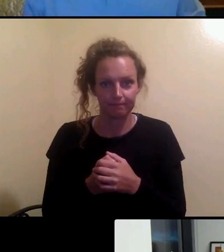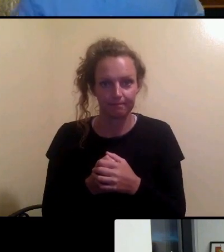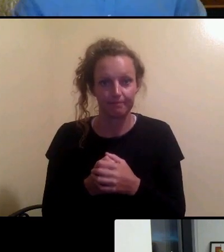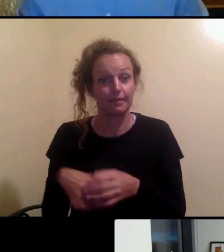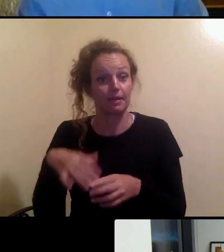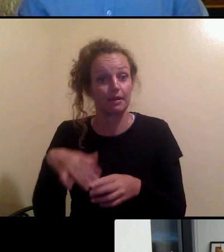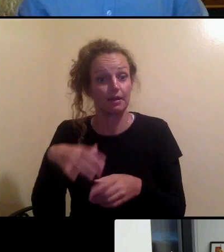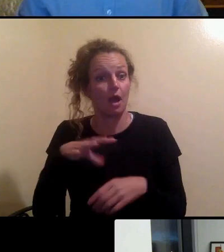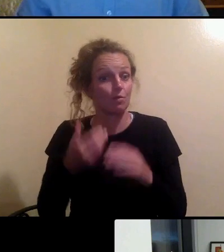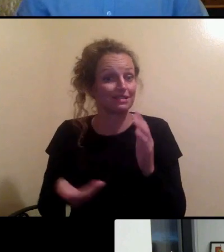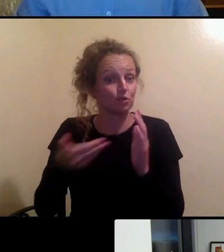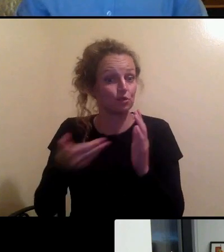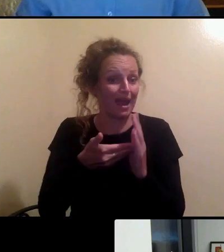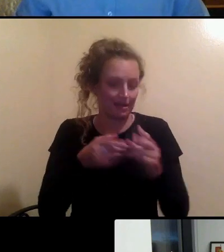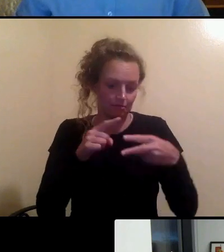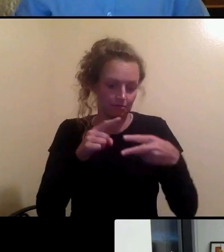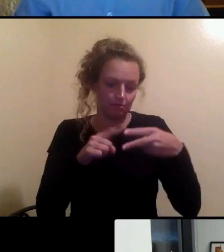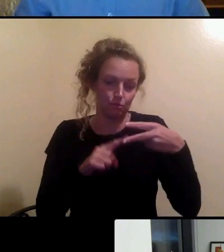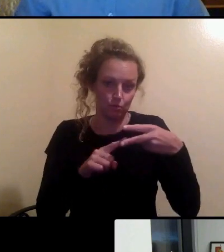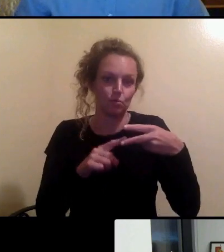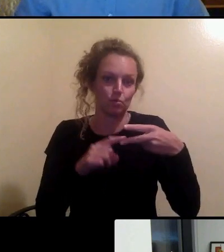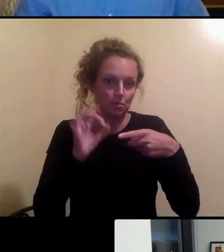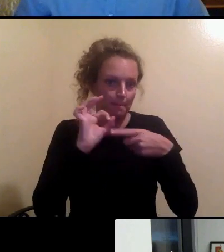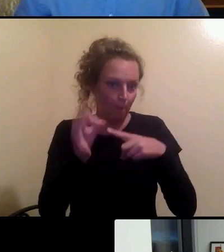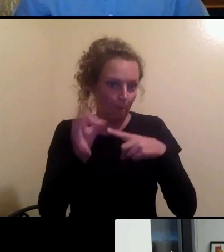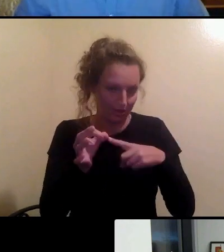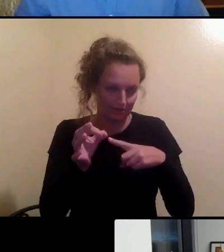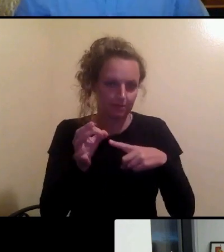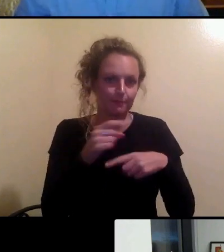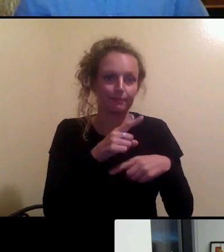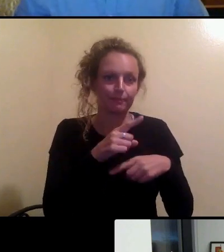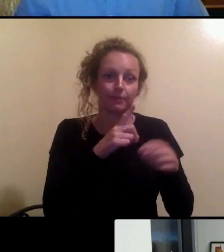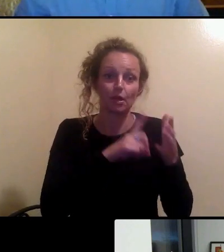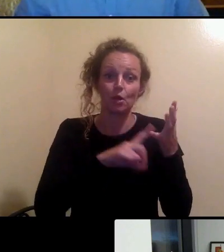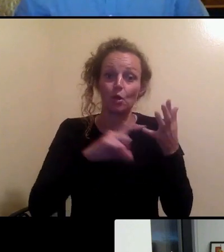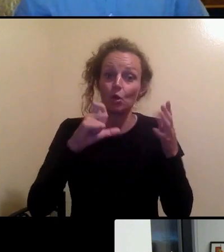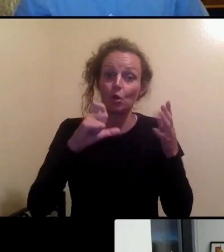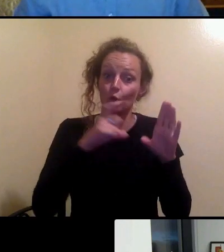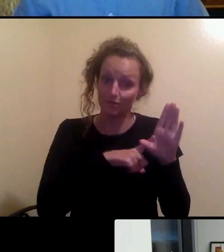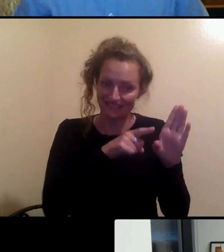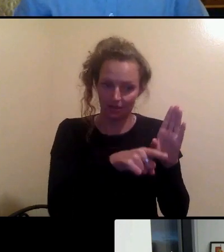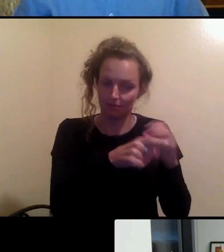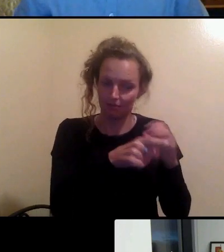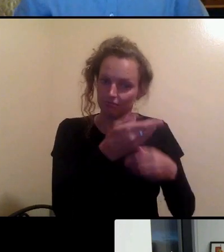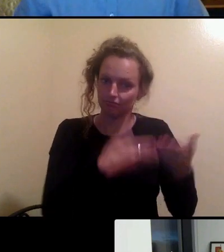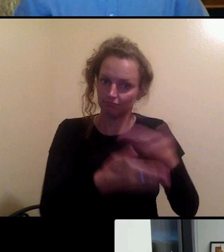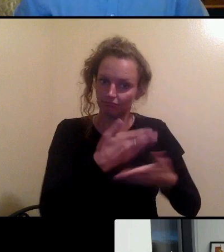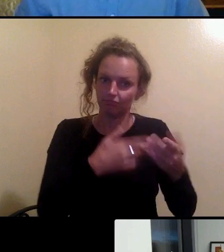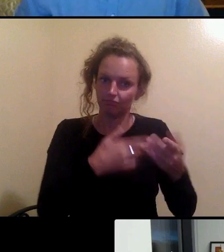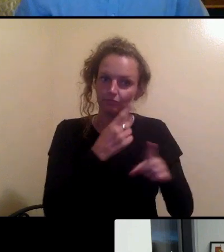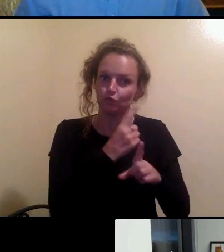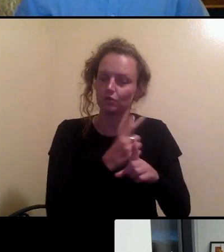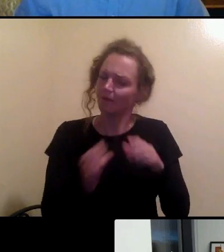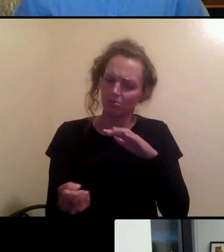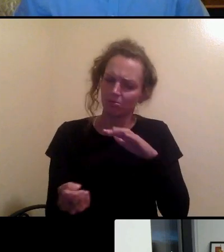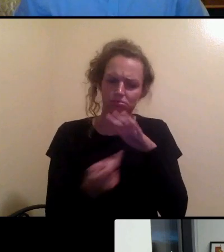points to the discussion, because as Lucy mentioned, the storytelling is important. And as Eric told us, the technology is rising, if I remember